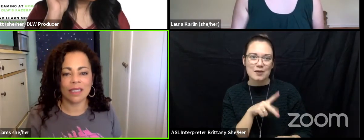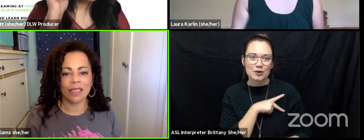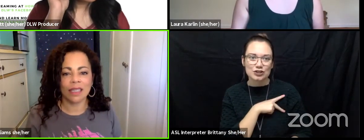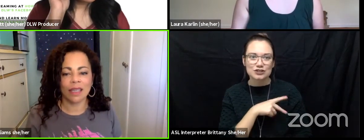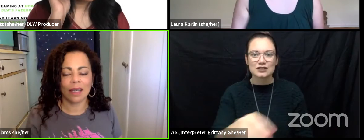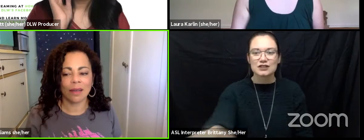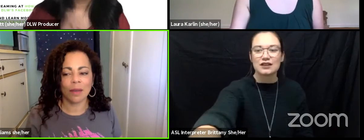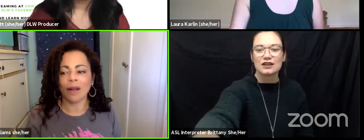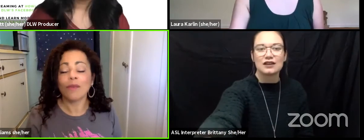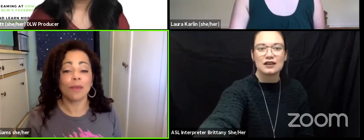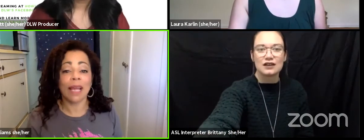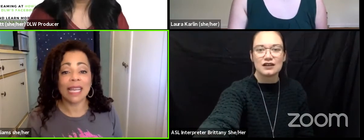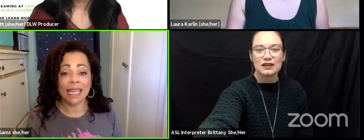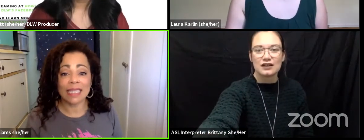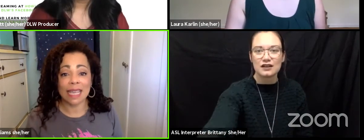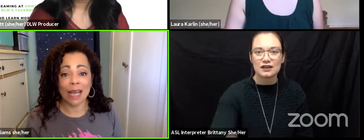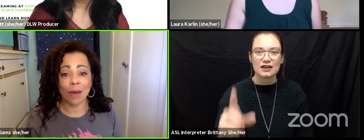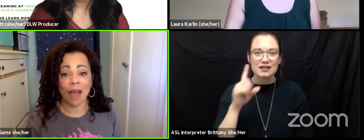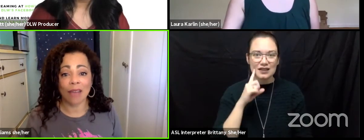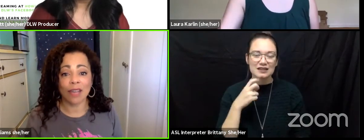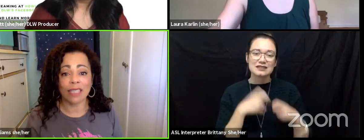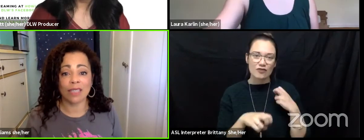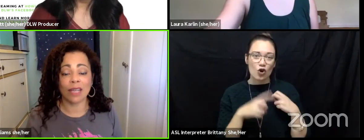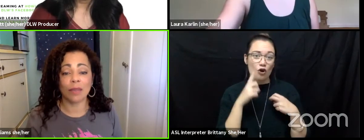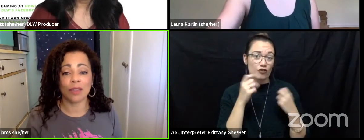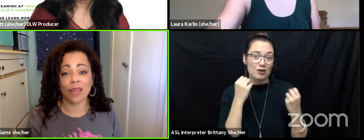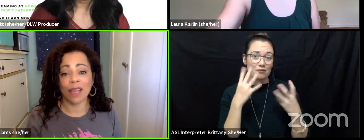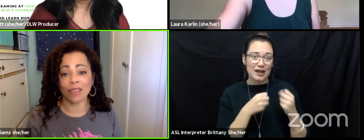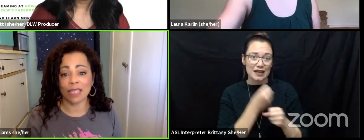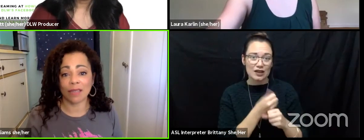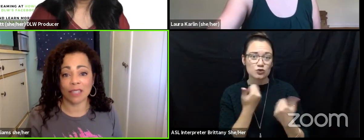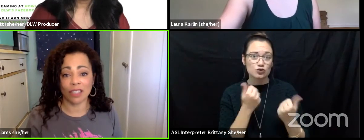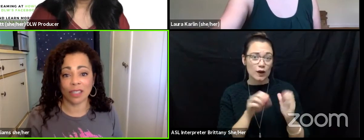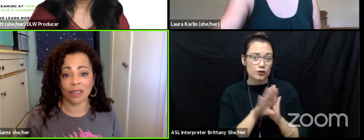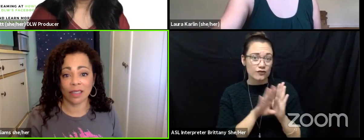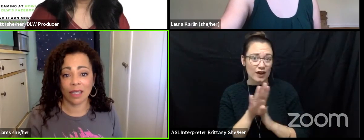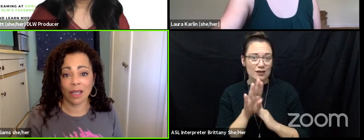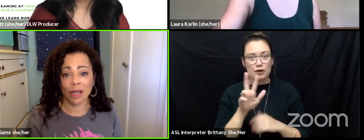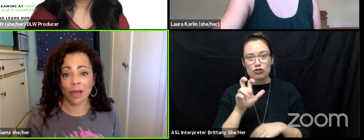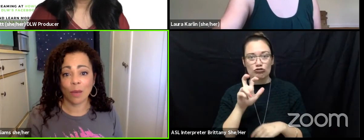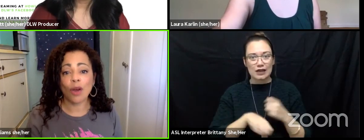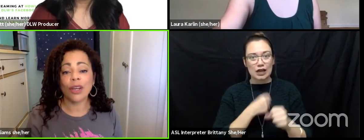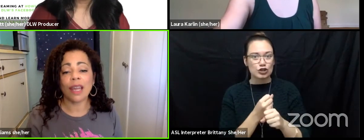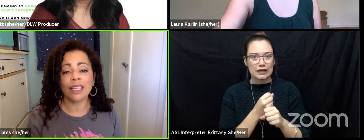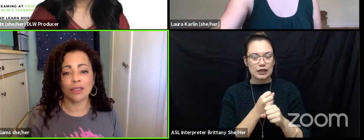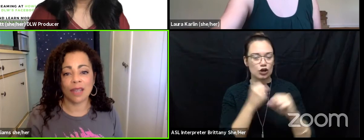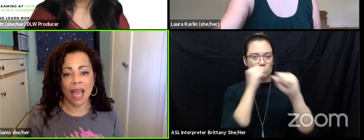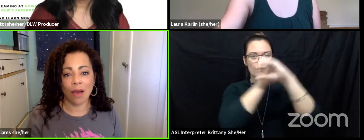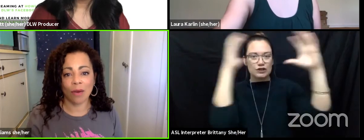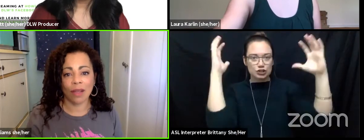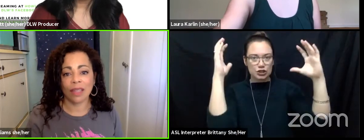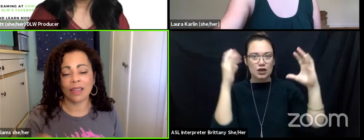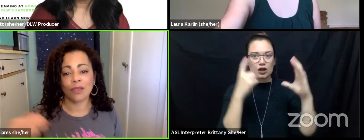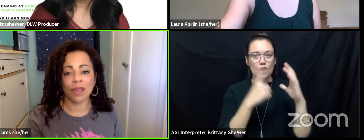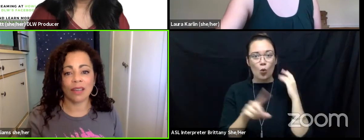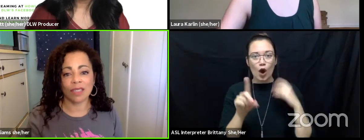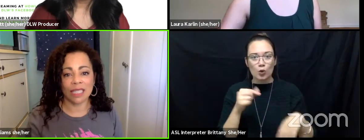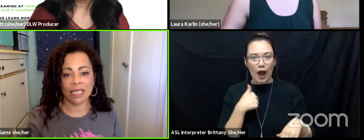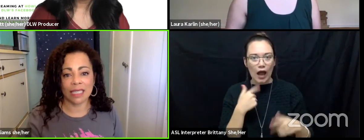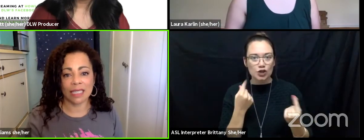difficult, well, for many years now, I've tried to develop a 300-year vision. What can I do now that